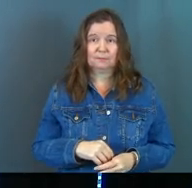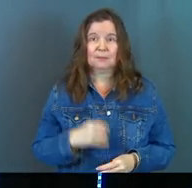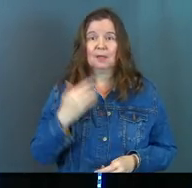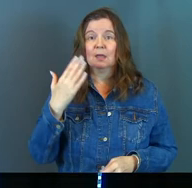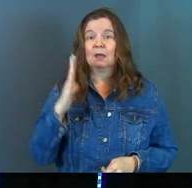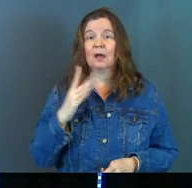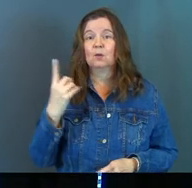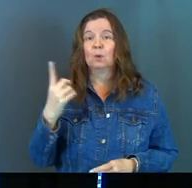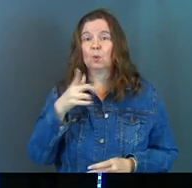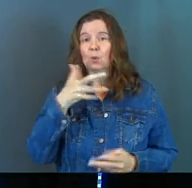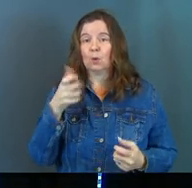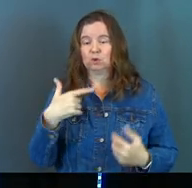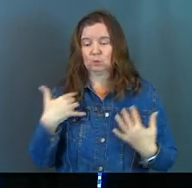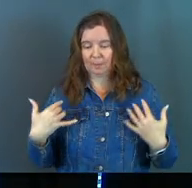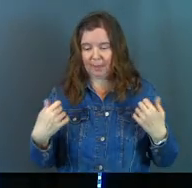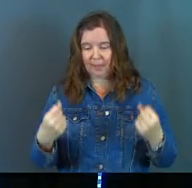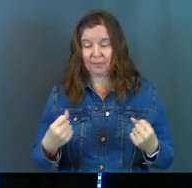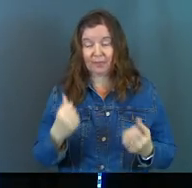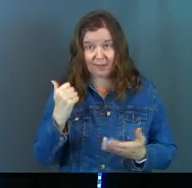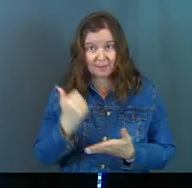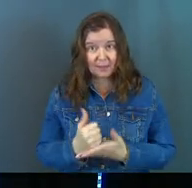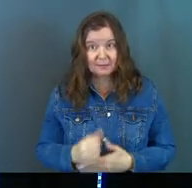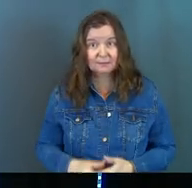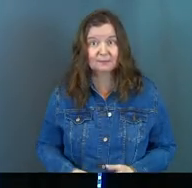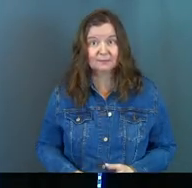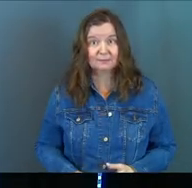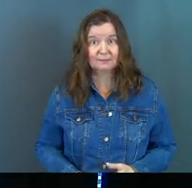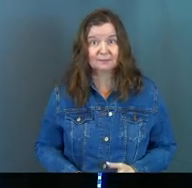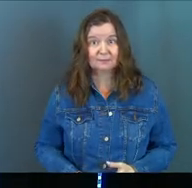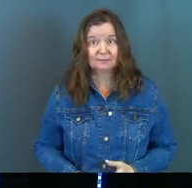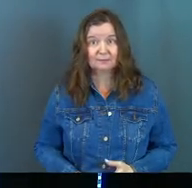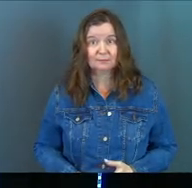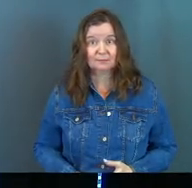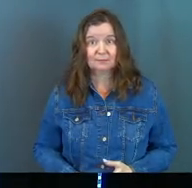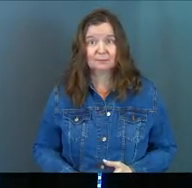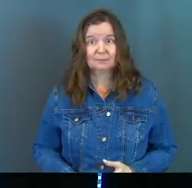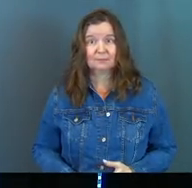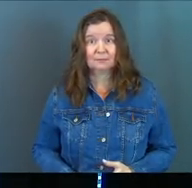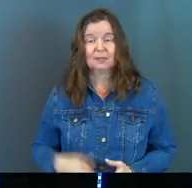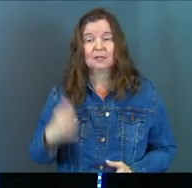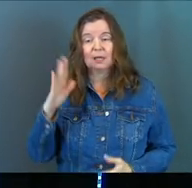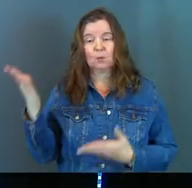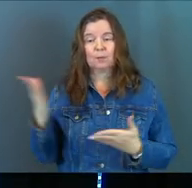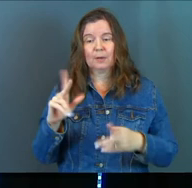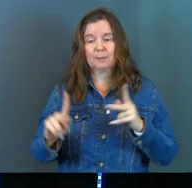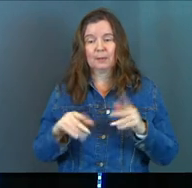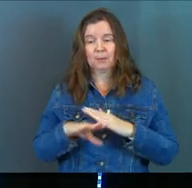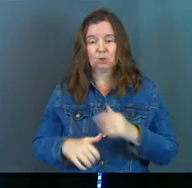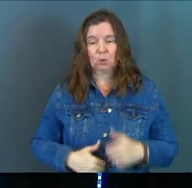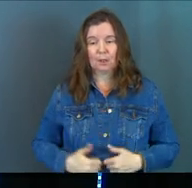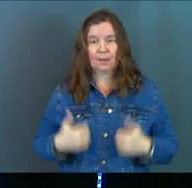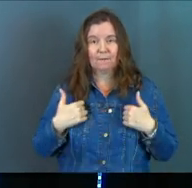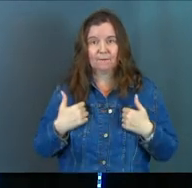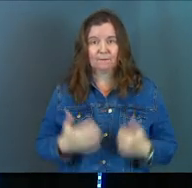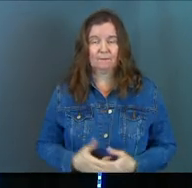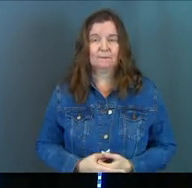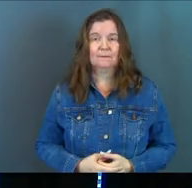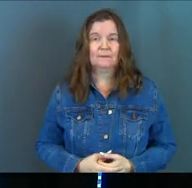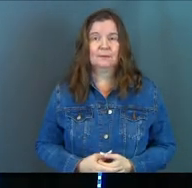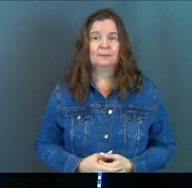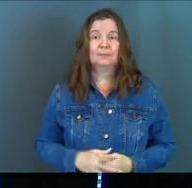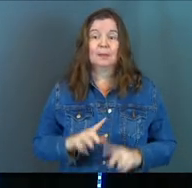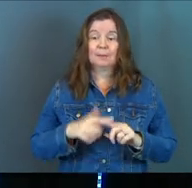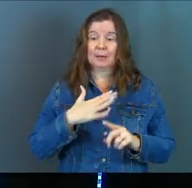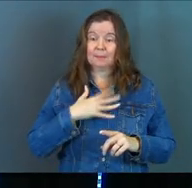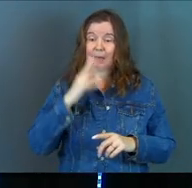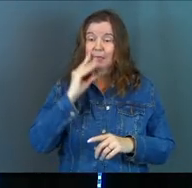And God is the one who wants you to be healthy. Amen? Amen. And God is the one who will bring people into your life.